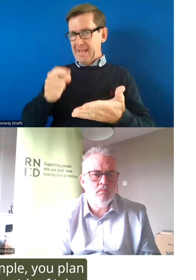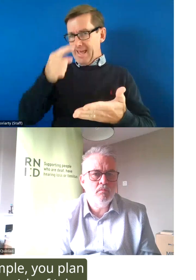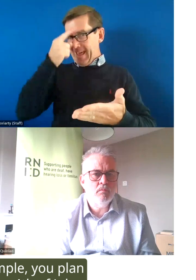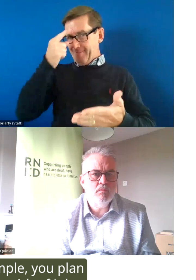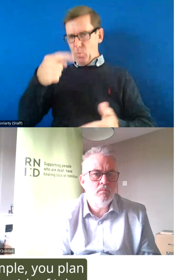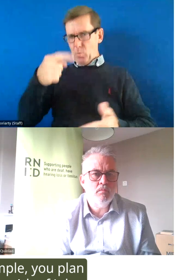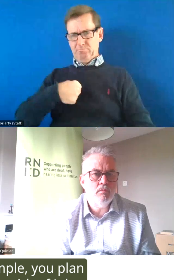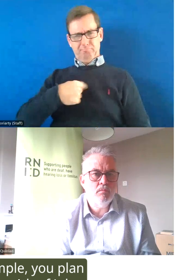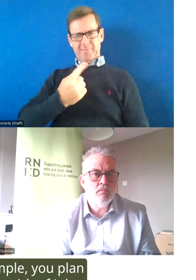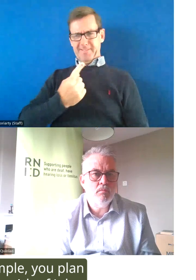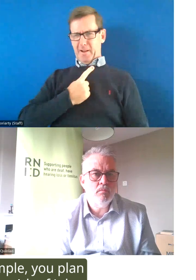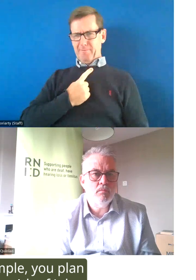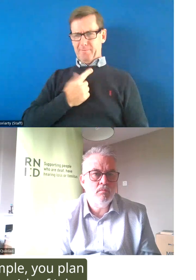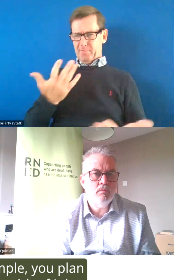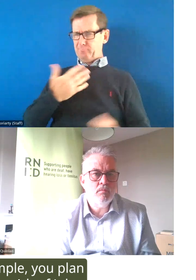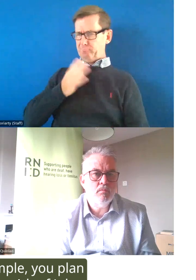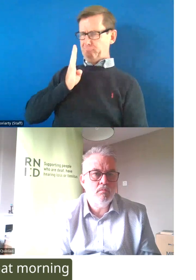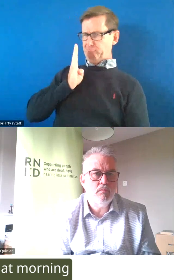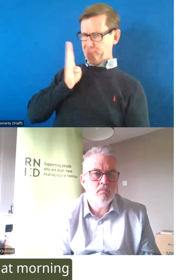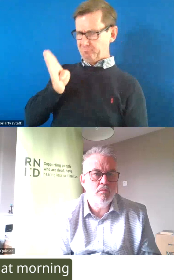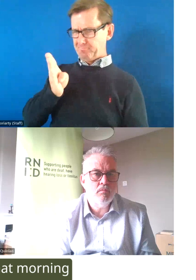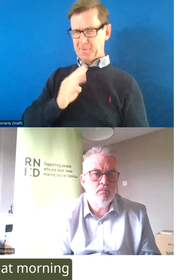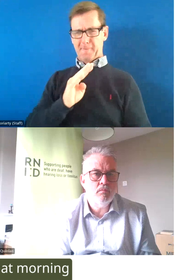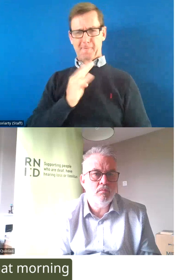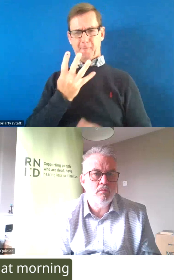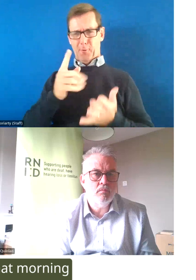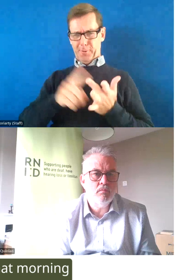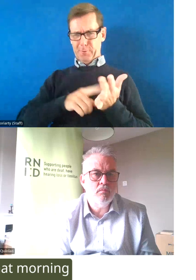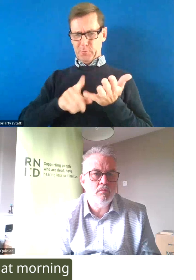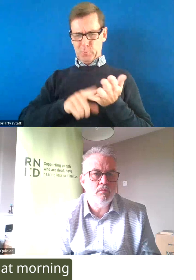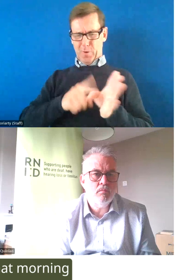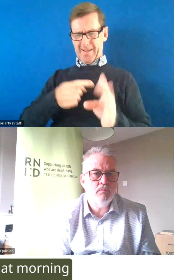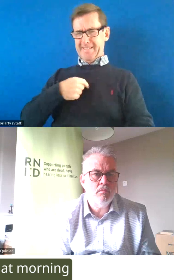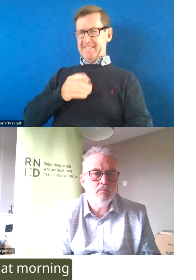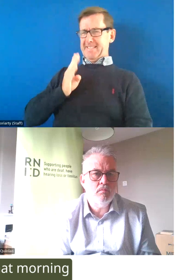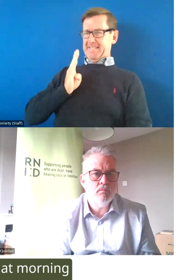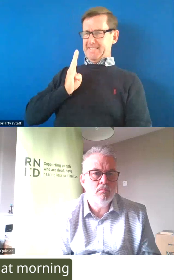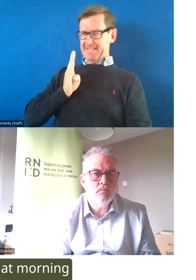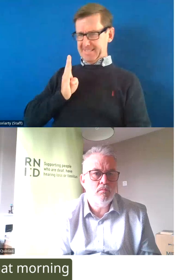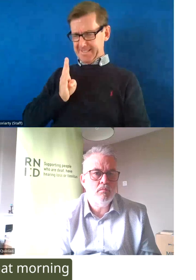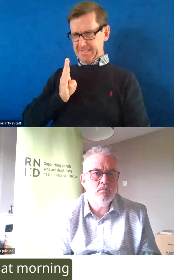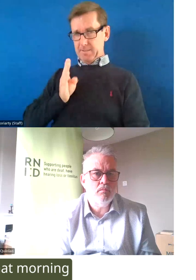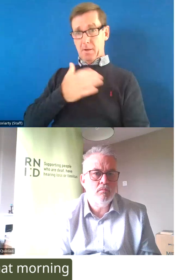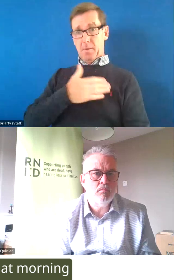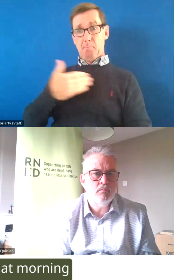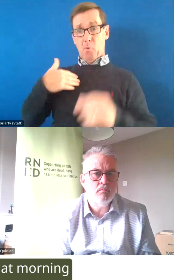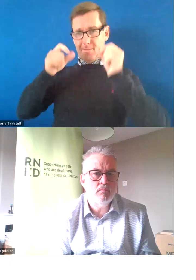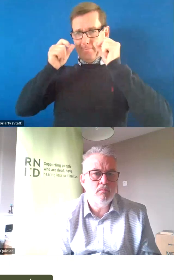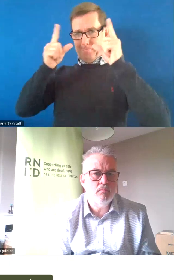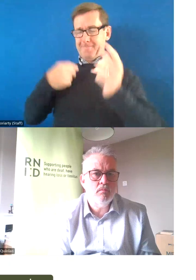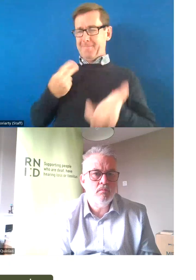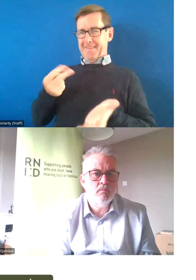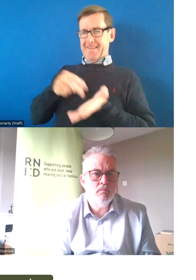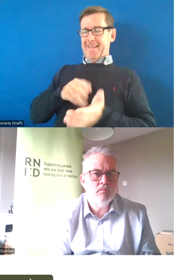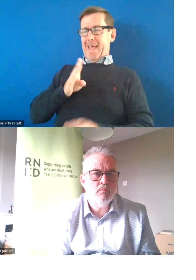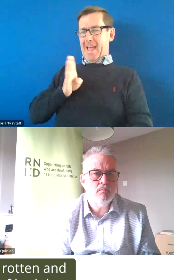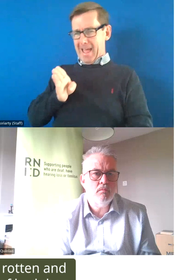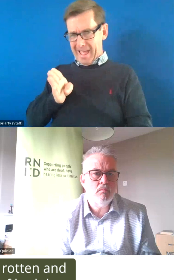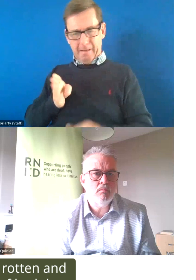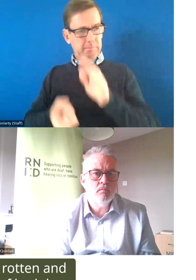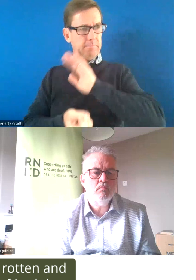in person on 4th of July, and you get to that morning and something's come up with a family